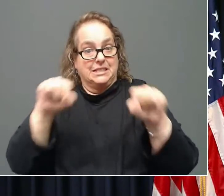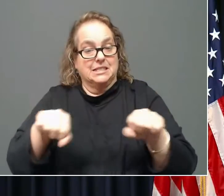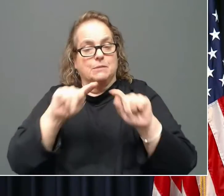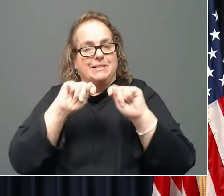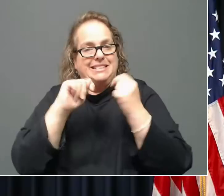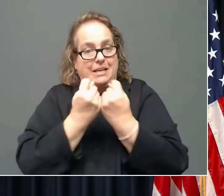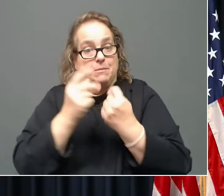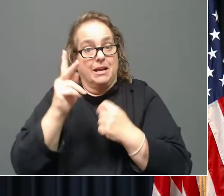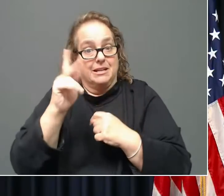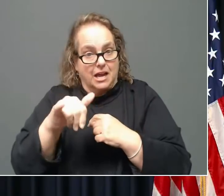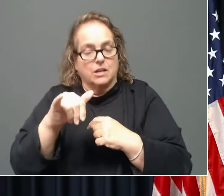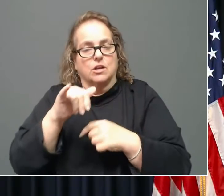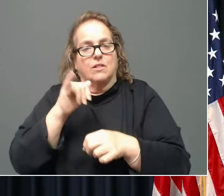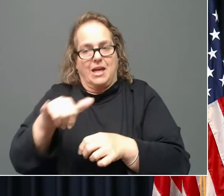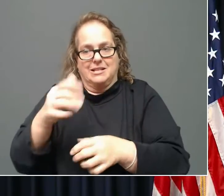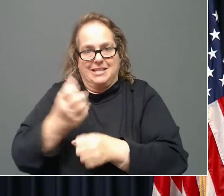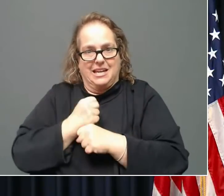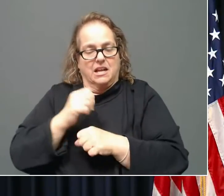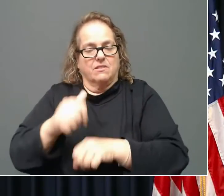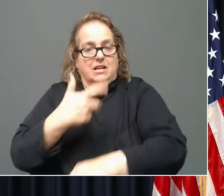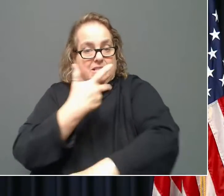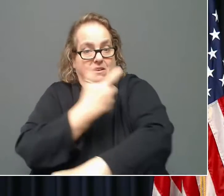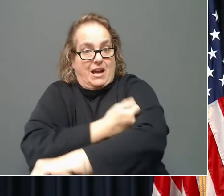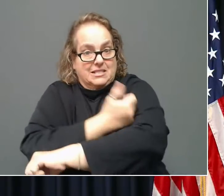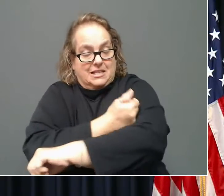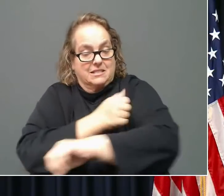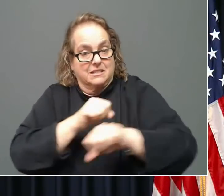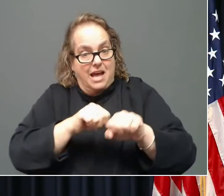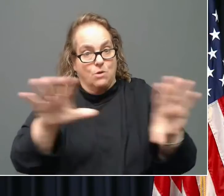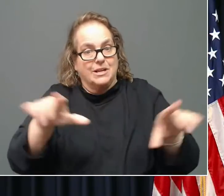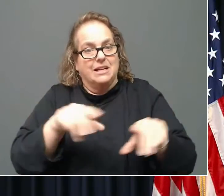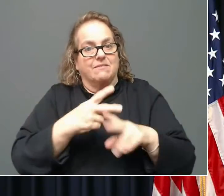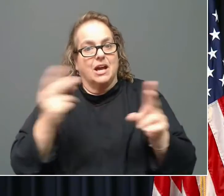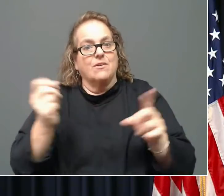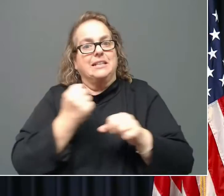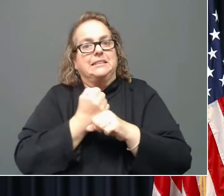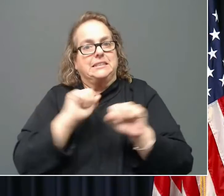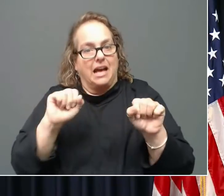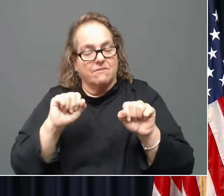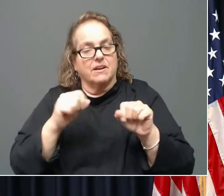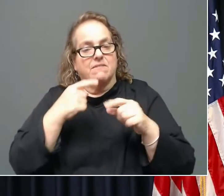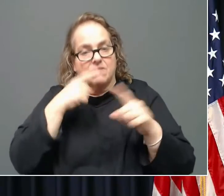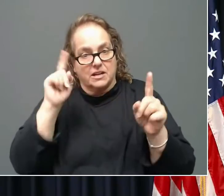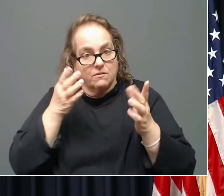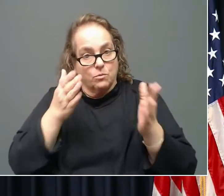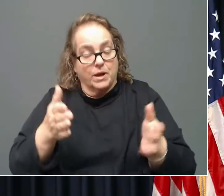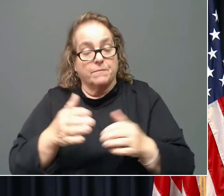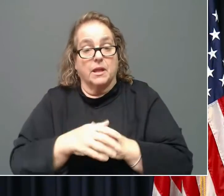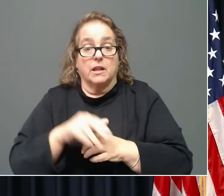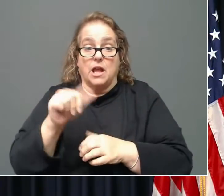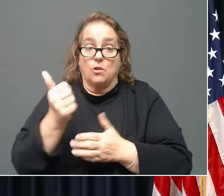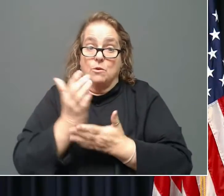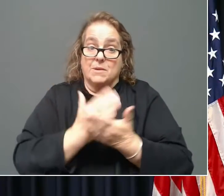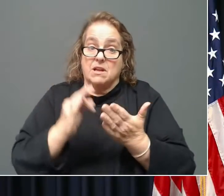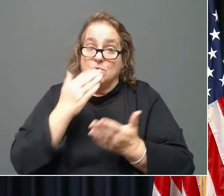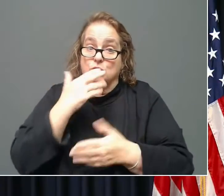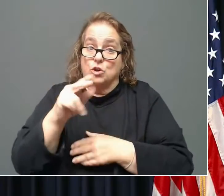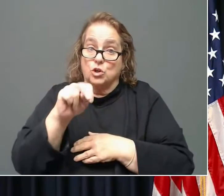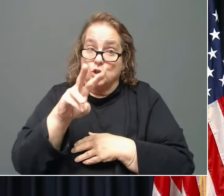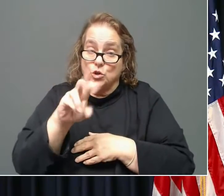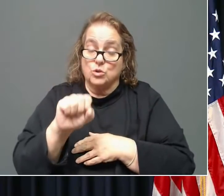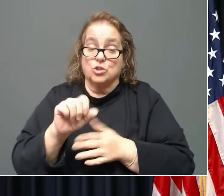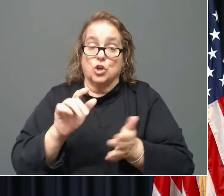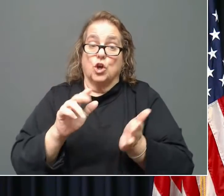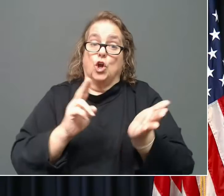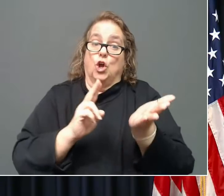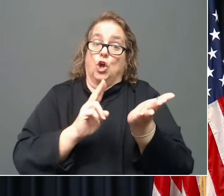these vaccines out in safe and effective ways. Another piece of good news is that nurses at Kentucky State Veterans Home